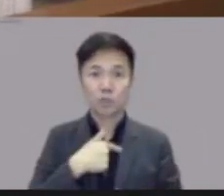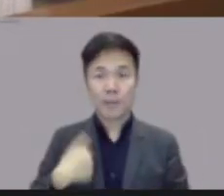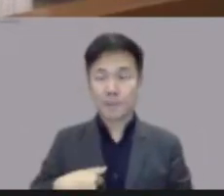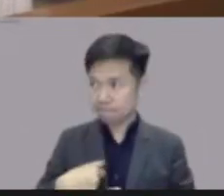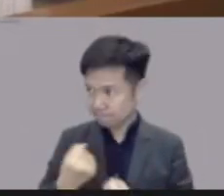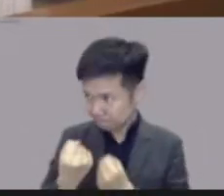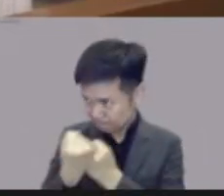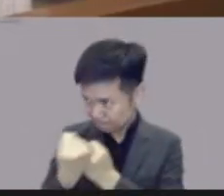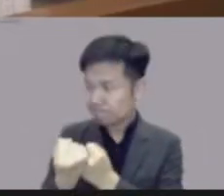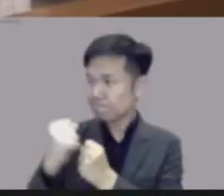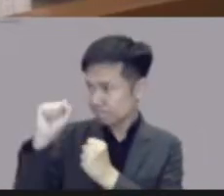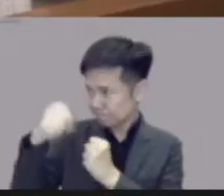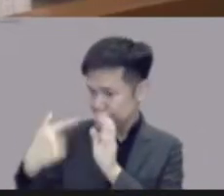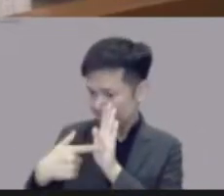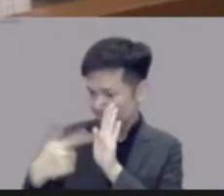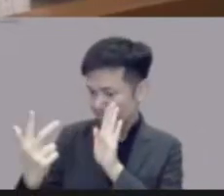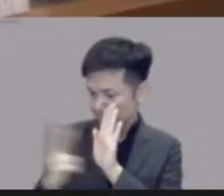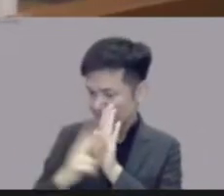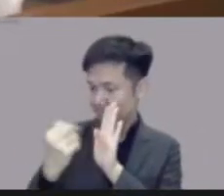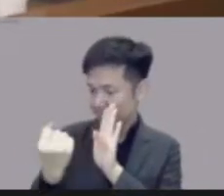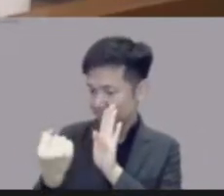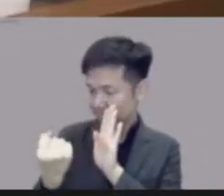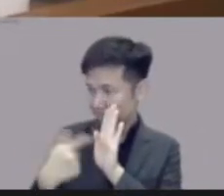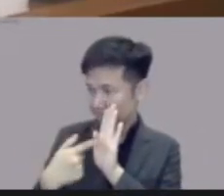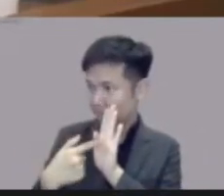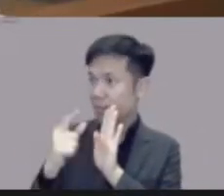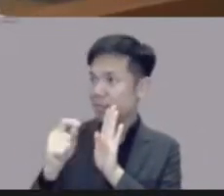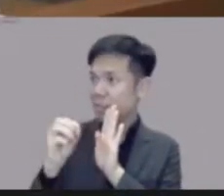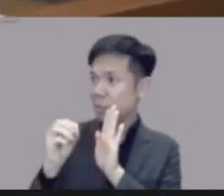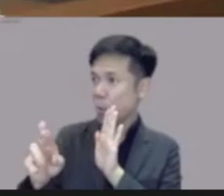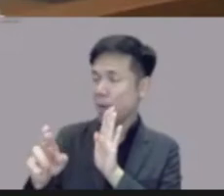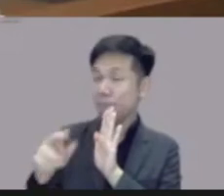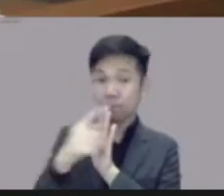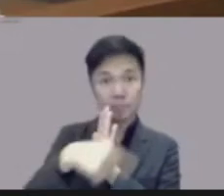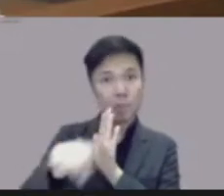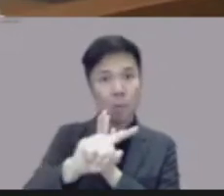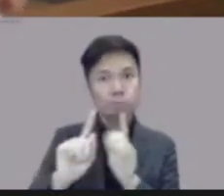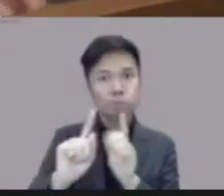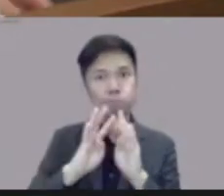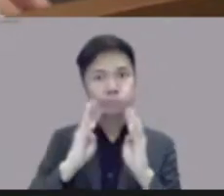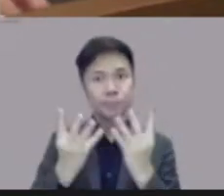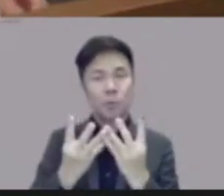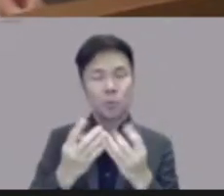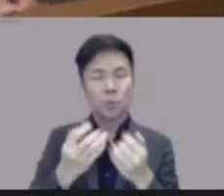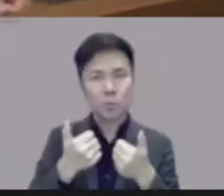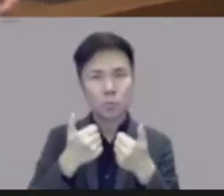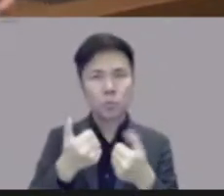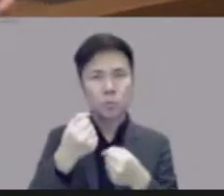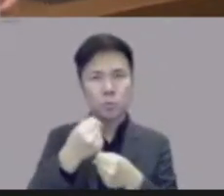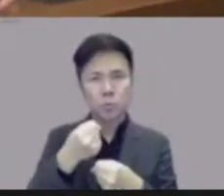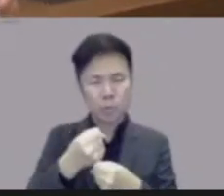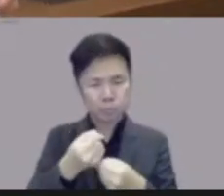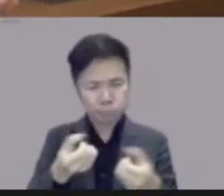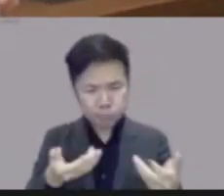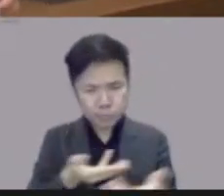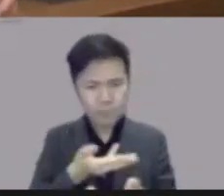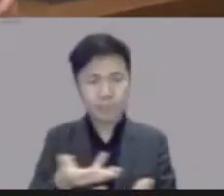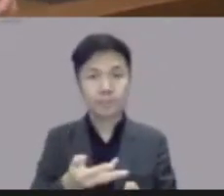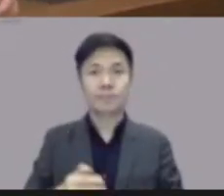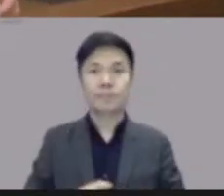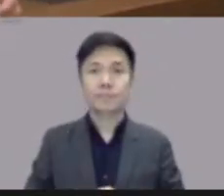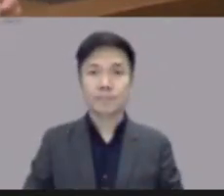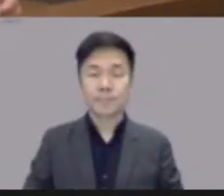statements of this technical group and we hope that as an intergovernmental